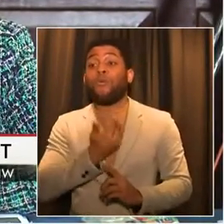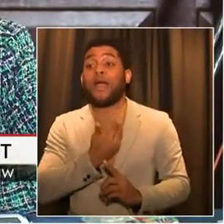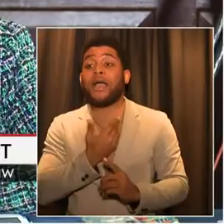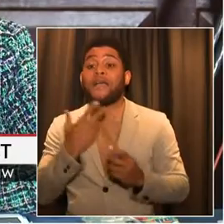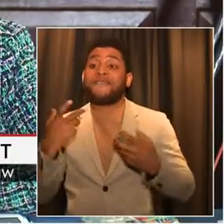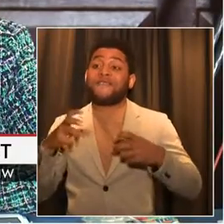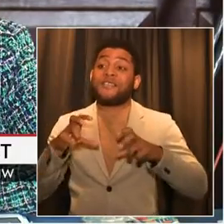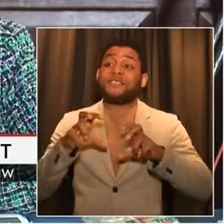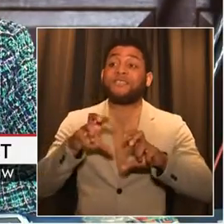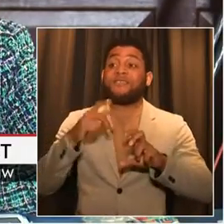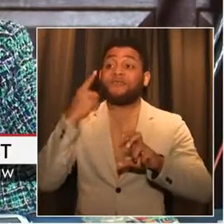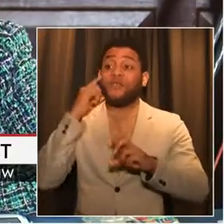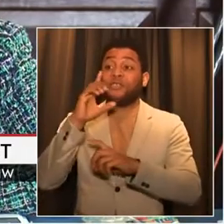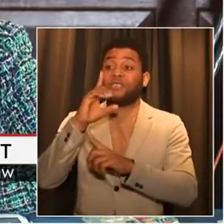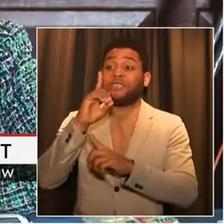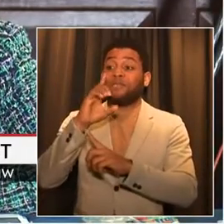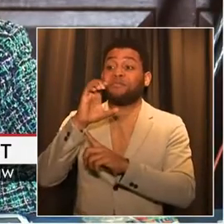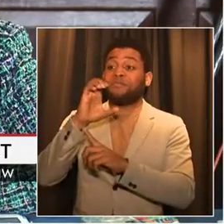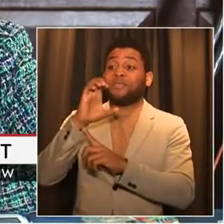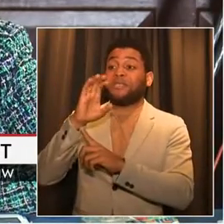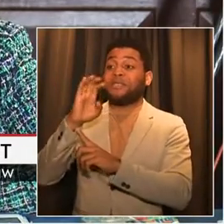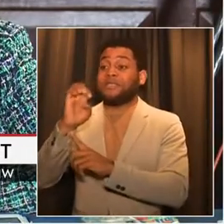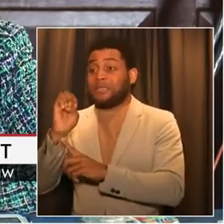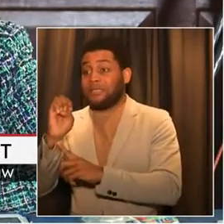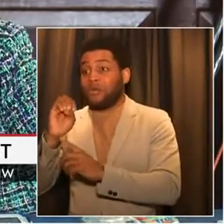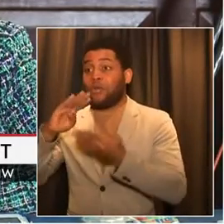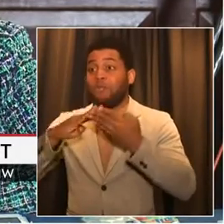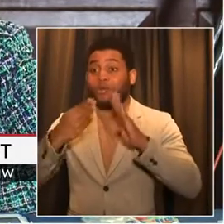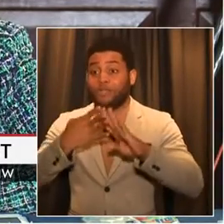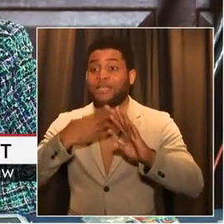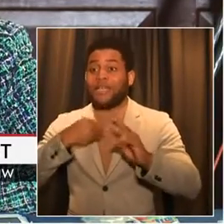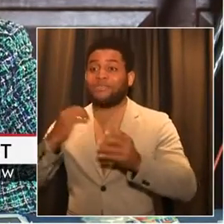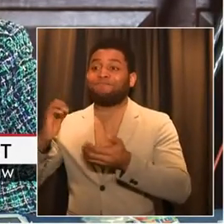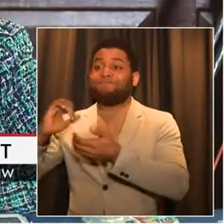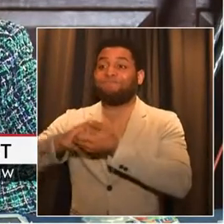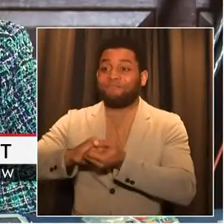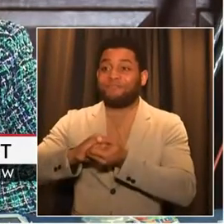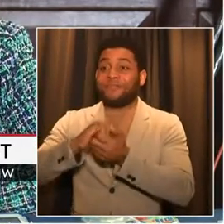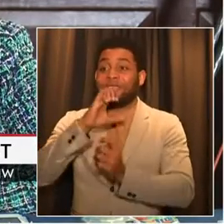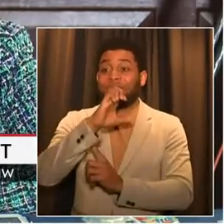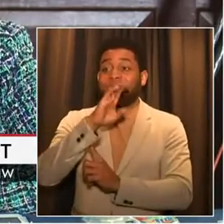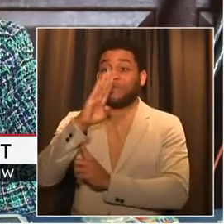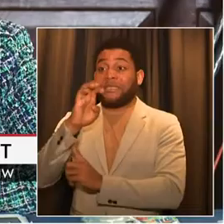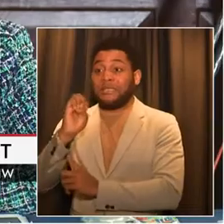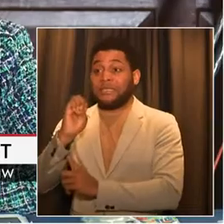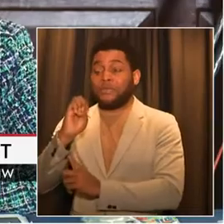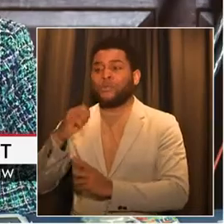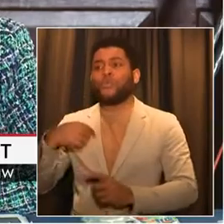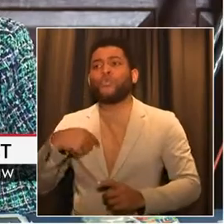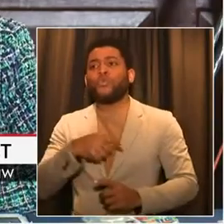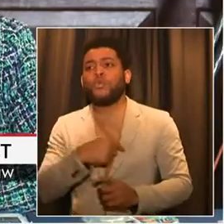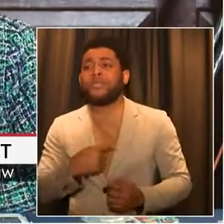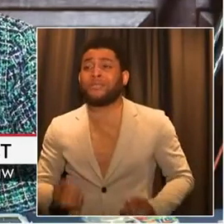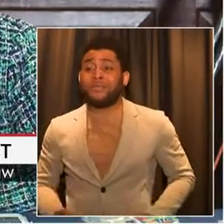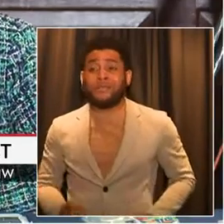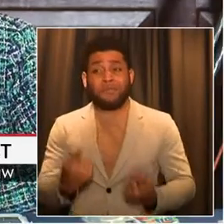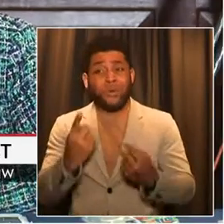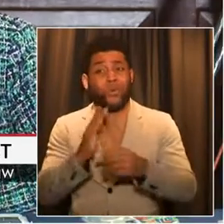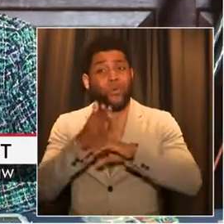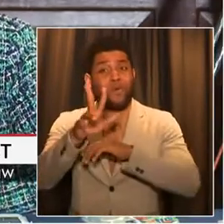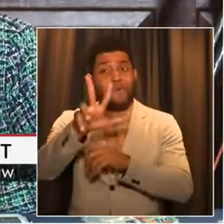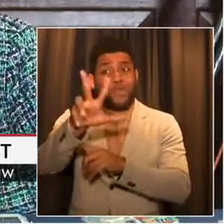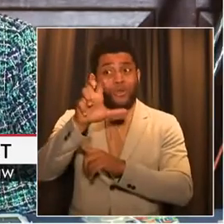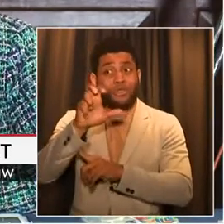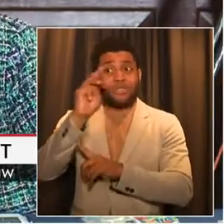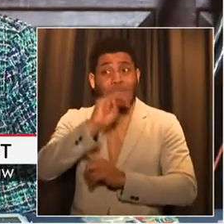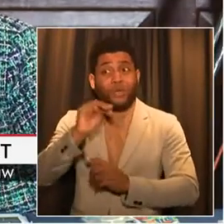our CBE community in partnership with our CBE community, where we were spending $300 million a year with CBEs. Now